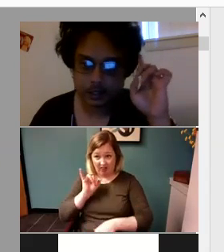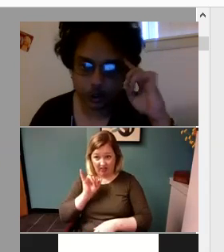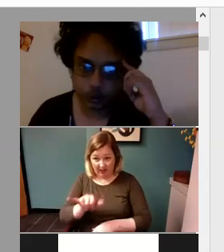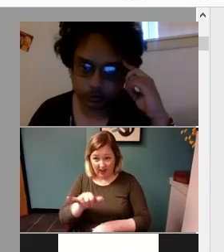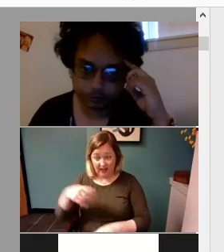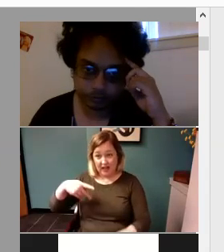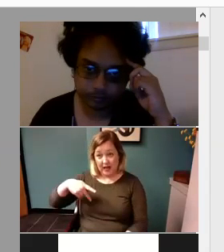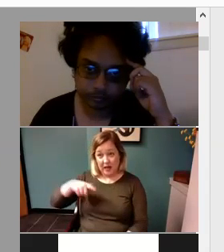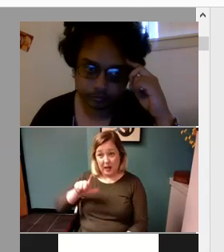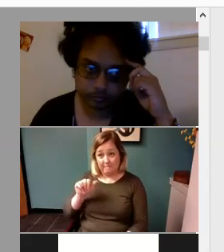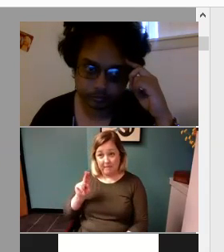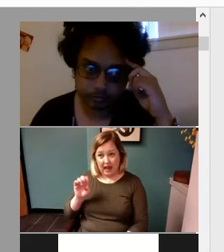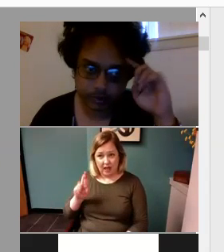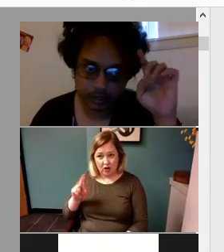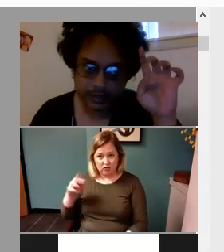Yes or no?